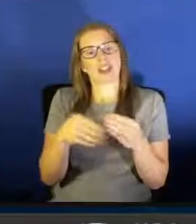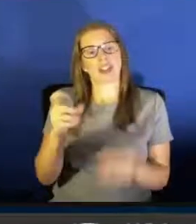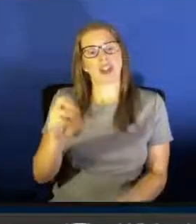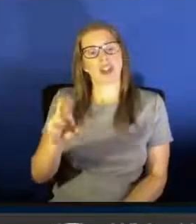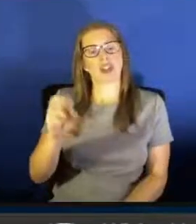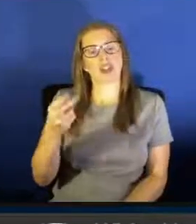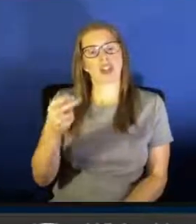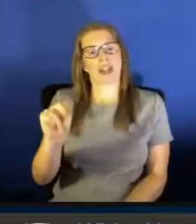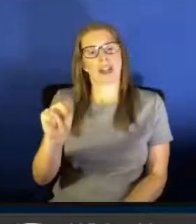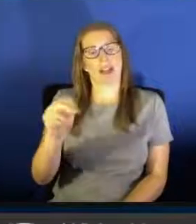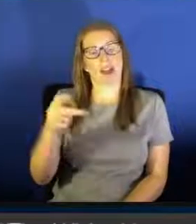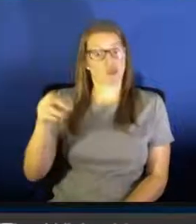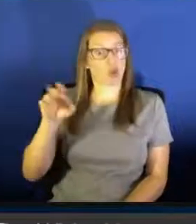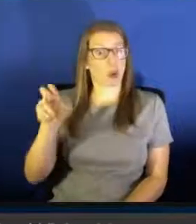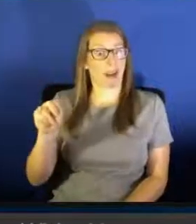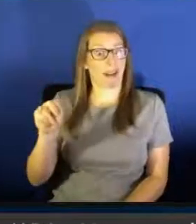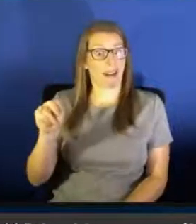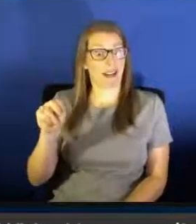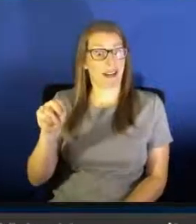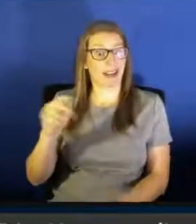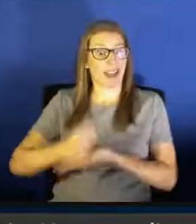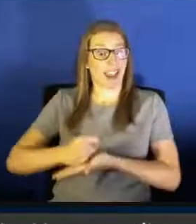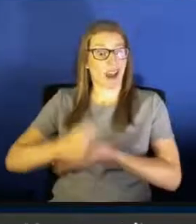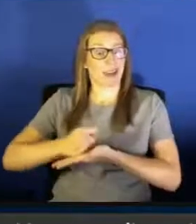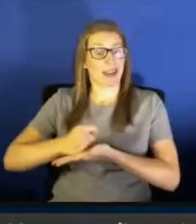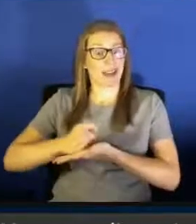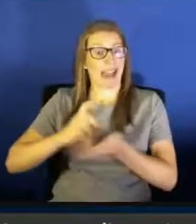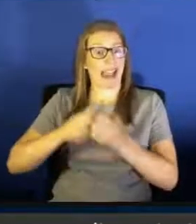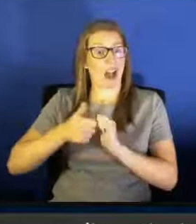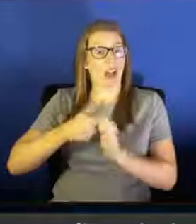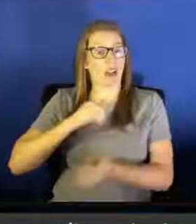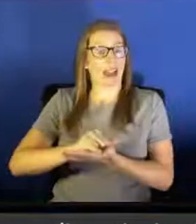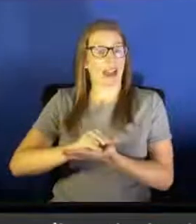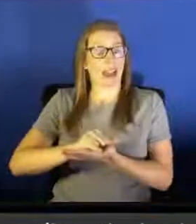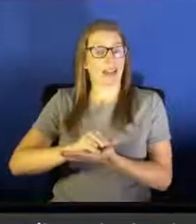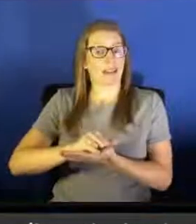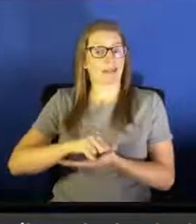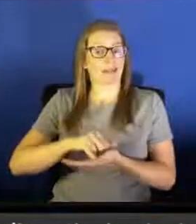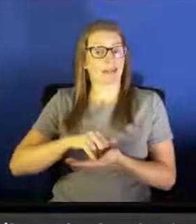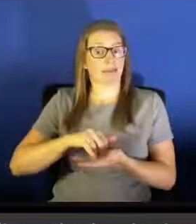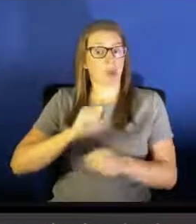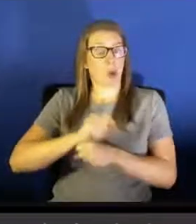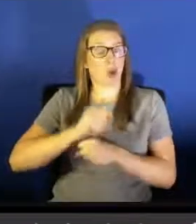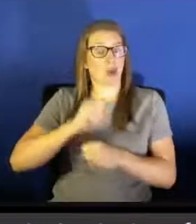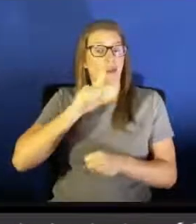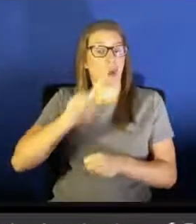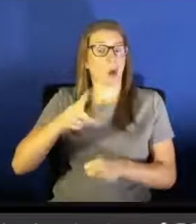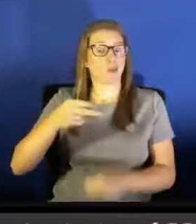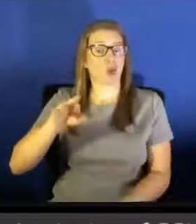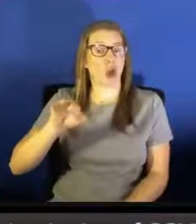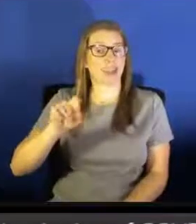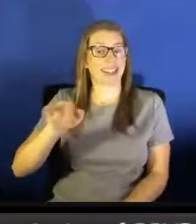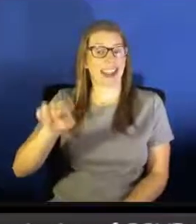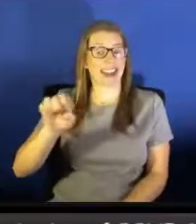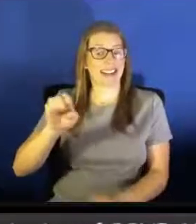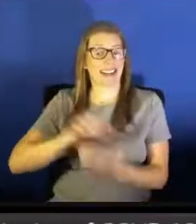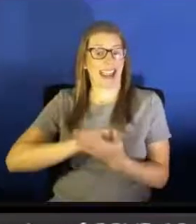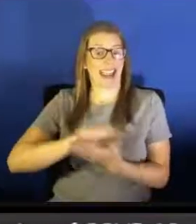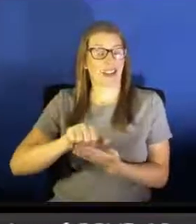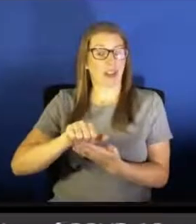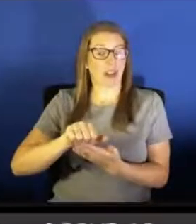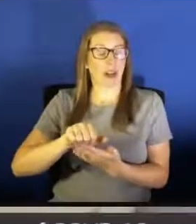Proton Therapy, and how that works for prostate cancer. Yeah. Oh, that's, we're really